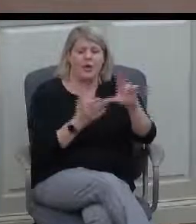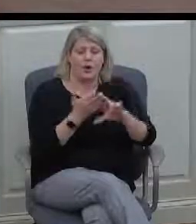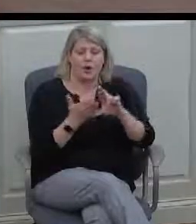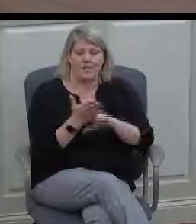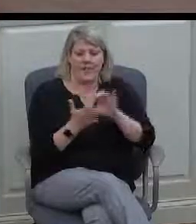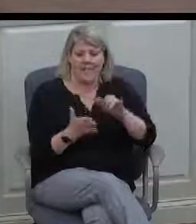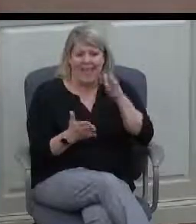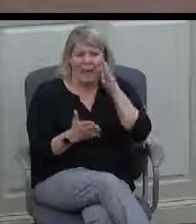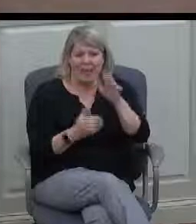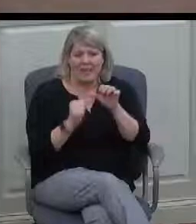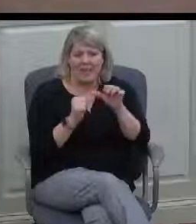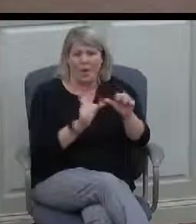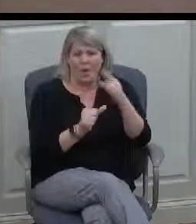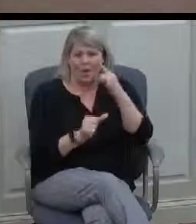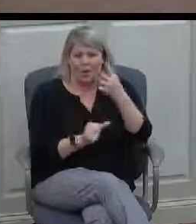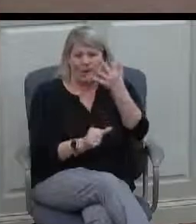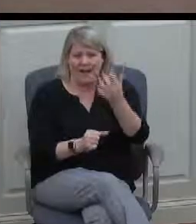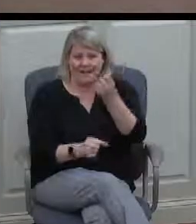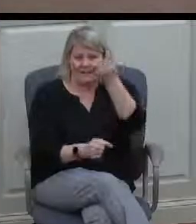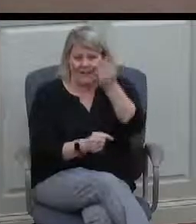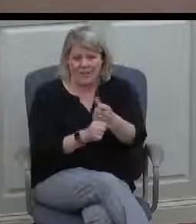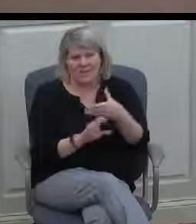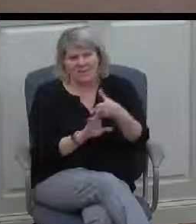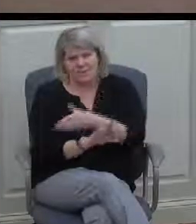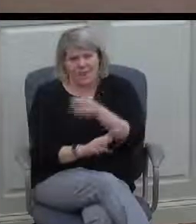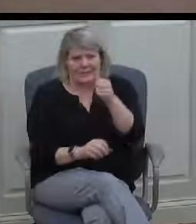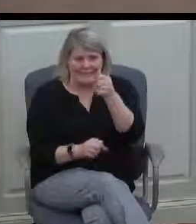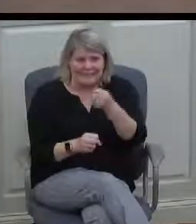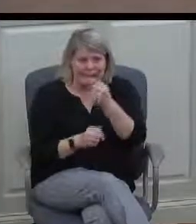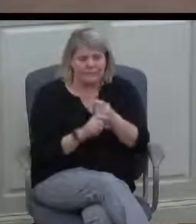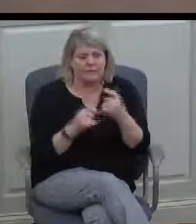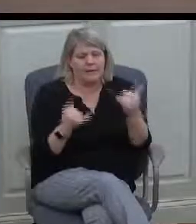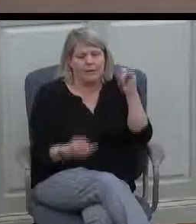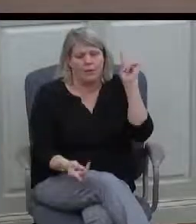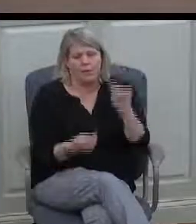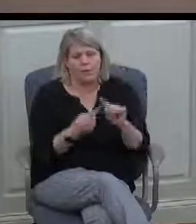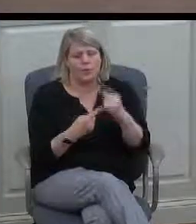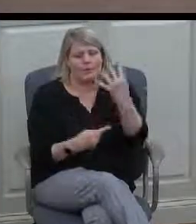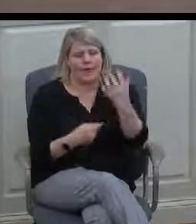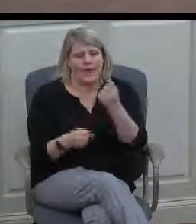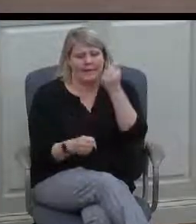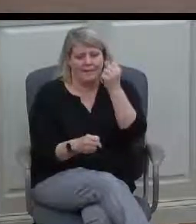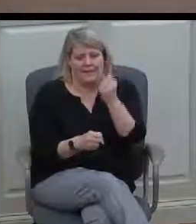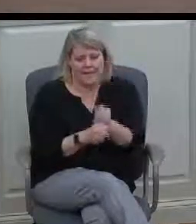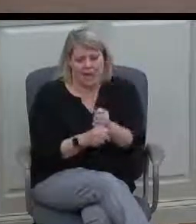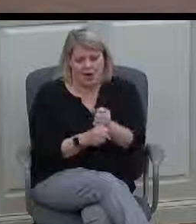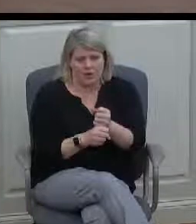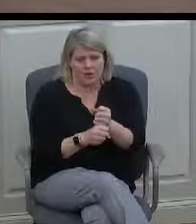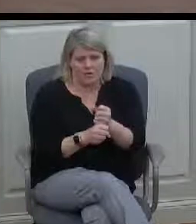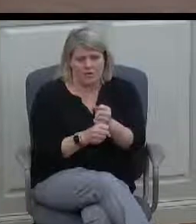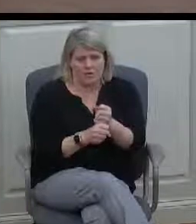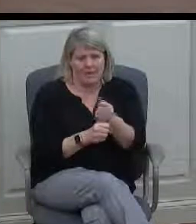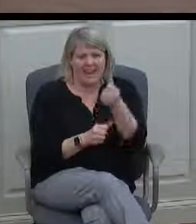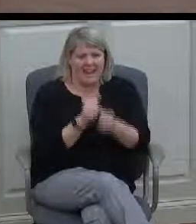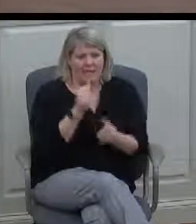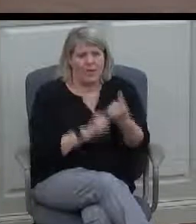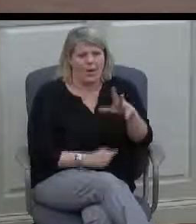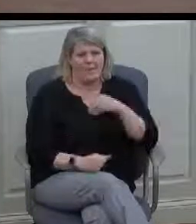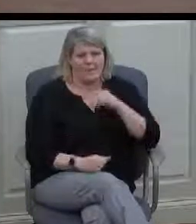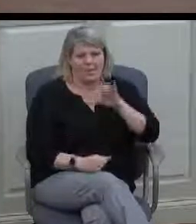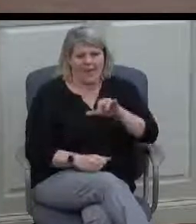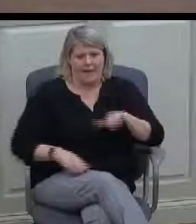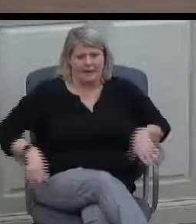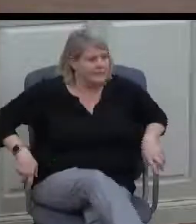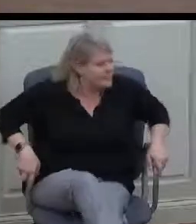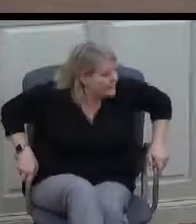5-year contract. Previously we did a 10-year. We've reduced that to a 5-year. I think everybody's kind of on board with that.